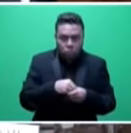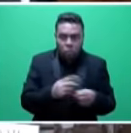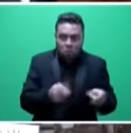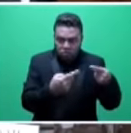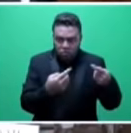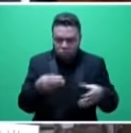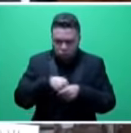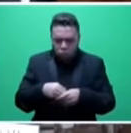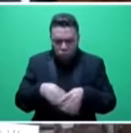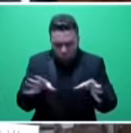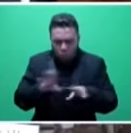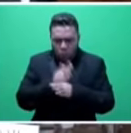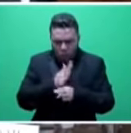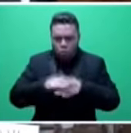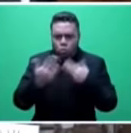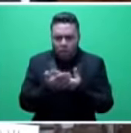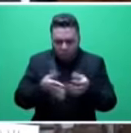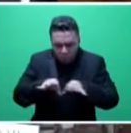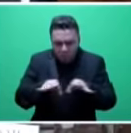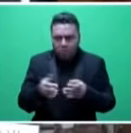Fiji forward.